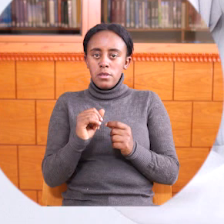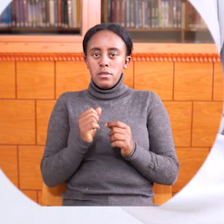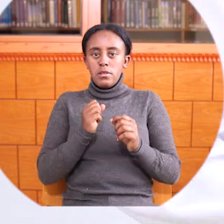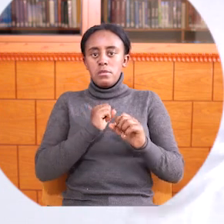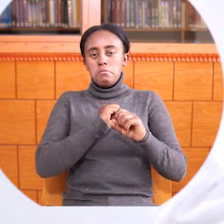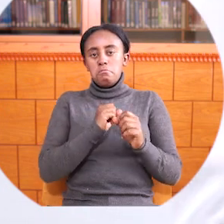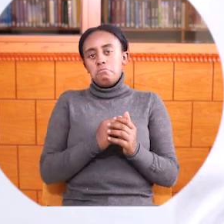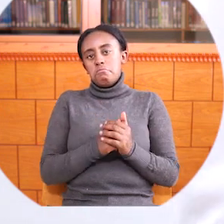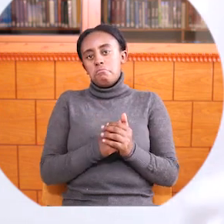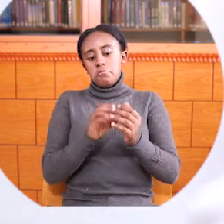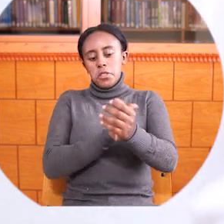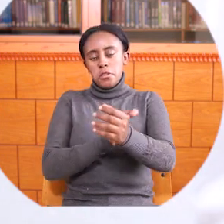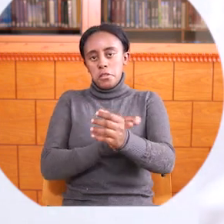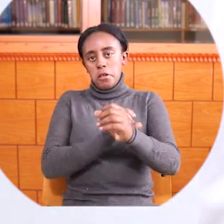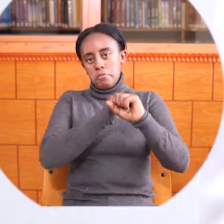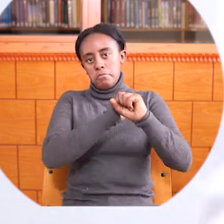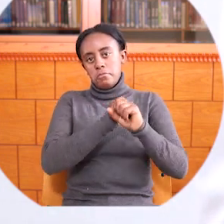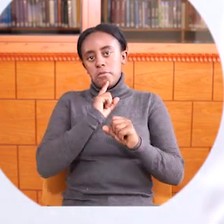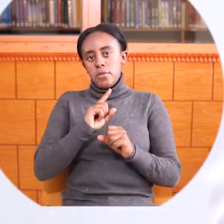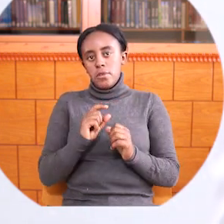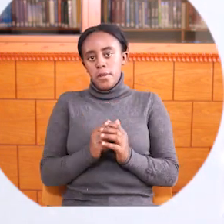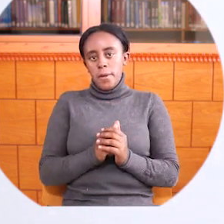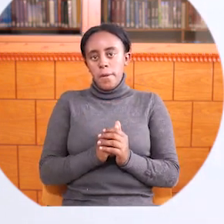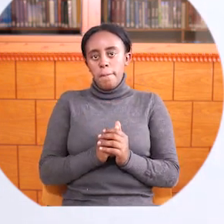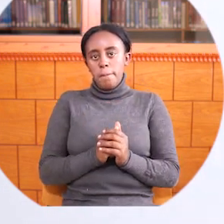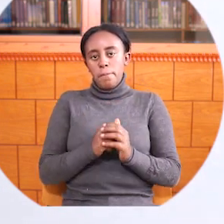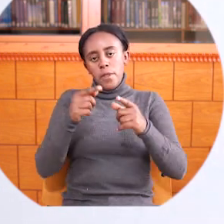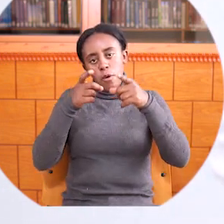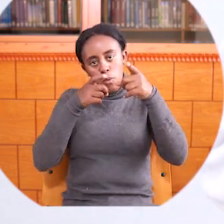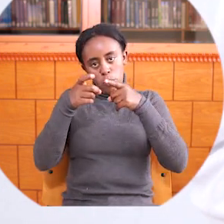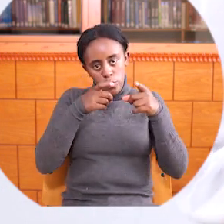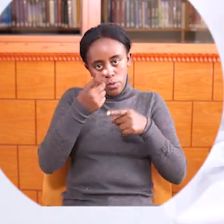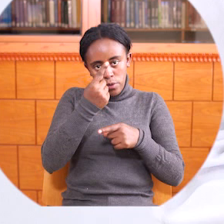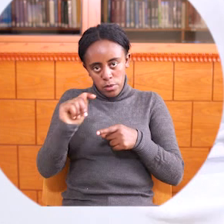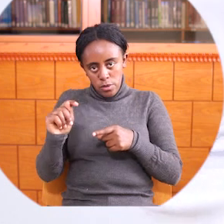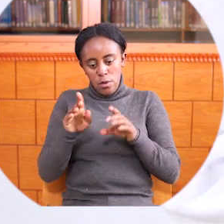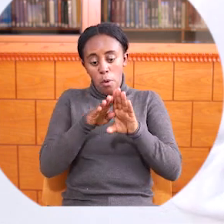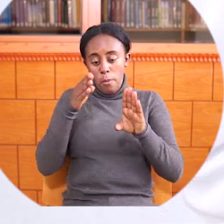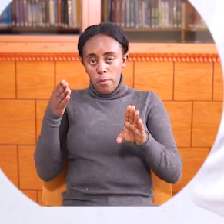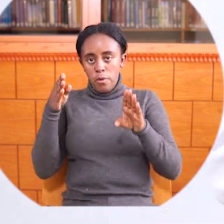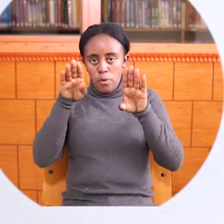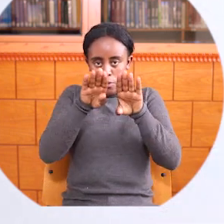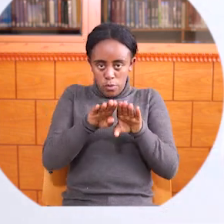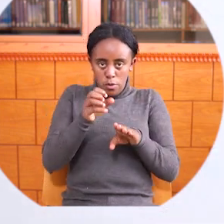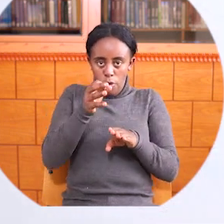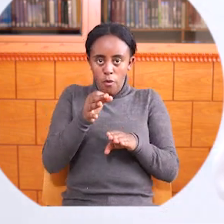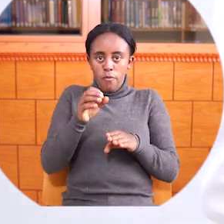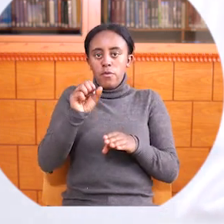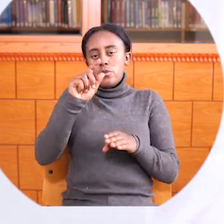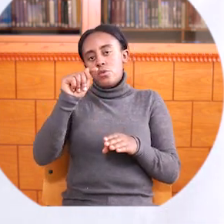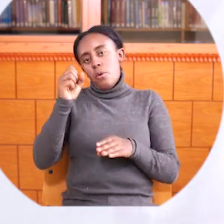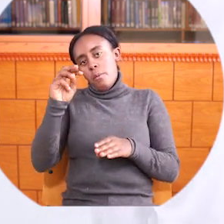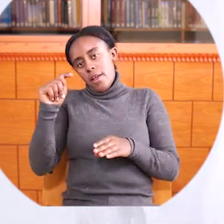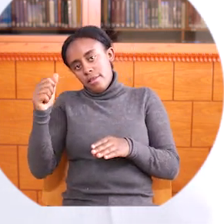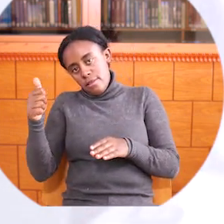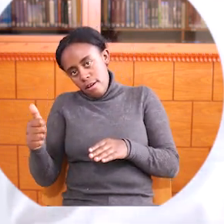Guard cell is a bean-shaped structure which is controlling the opening and the closing of a stomata. And